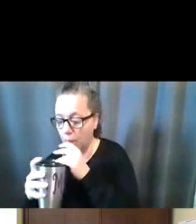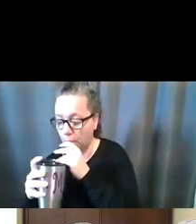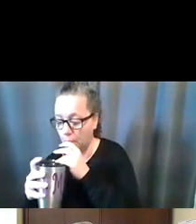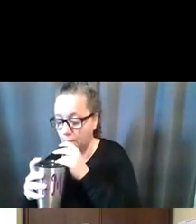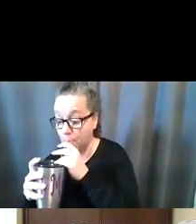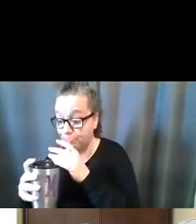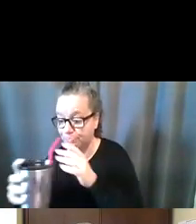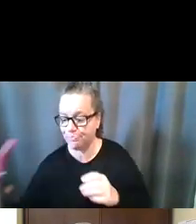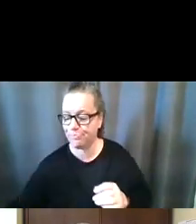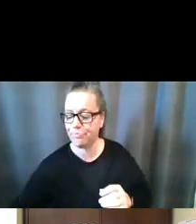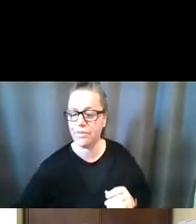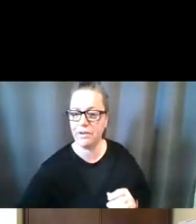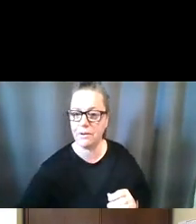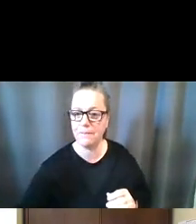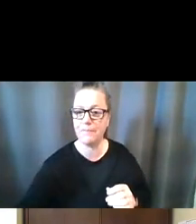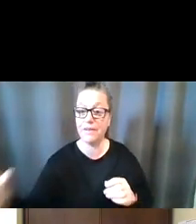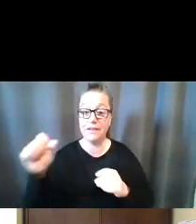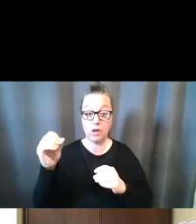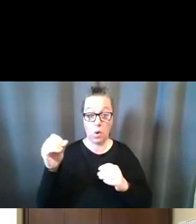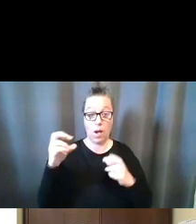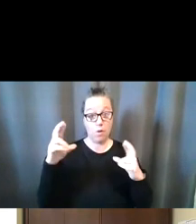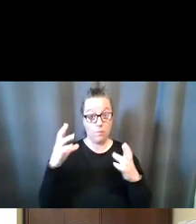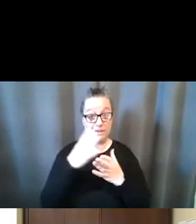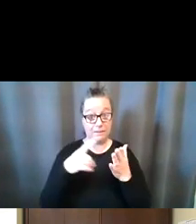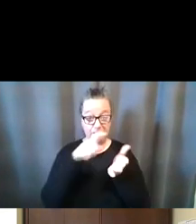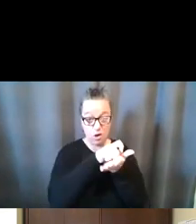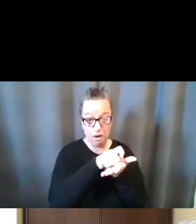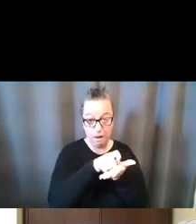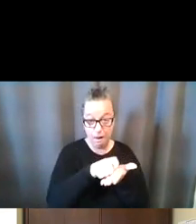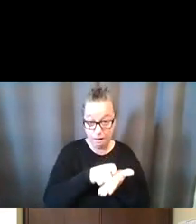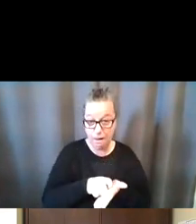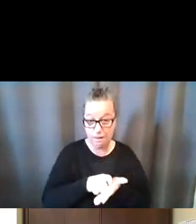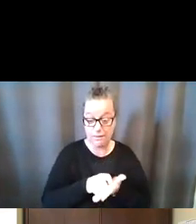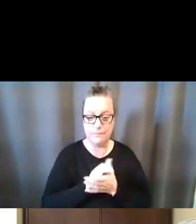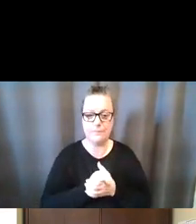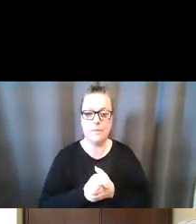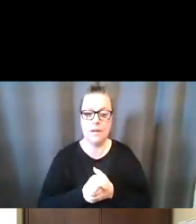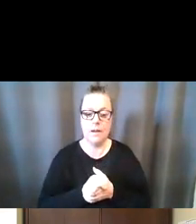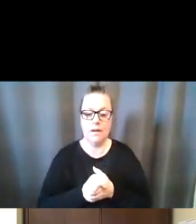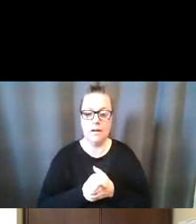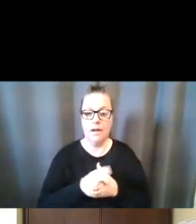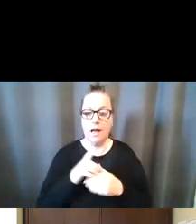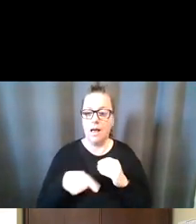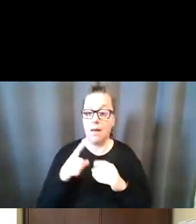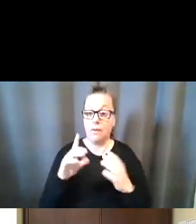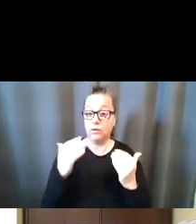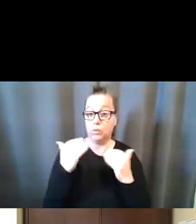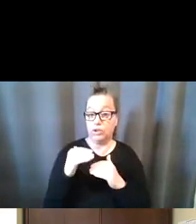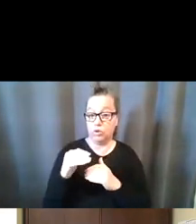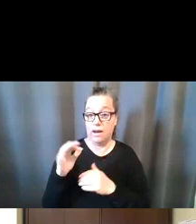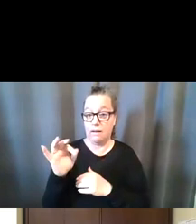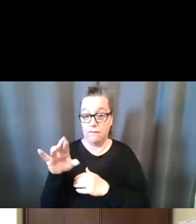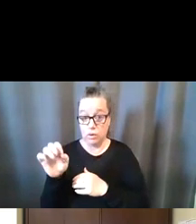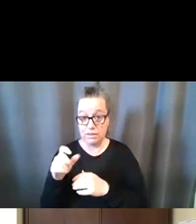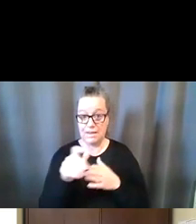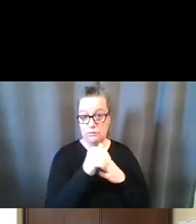All right, so I'm hoping some of you are playing along and you've jotted a couple of notes about those restraining forces and